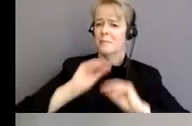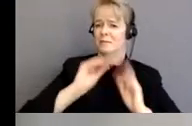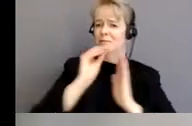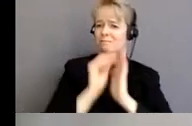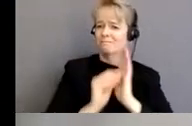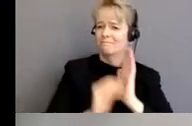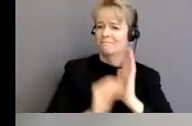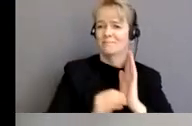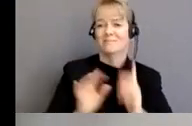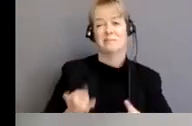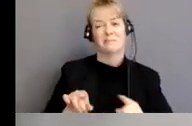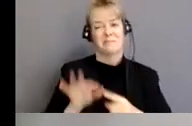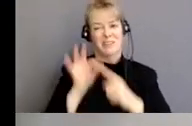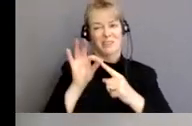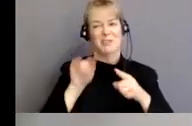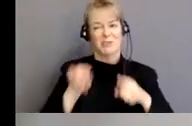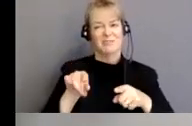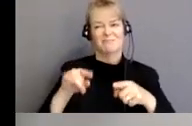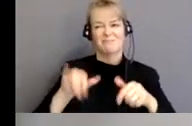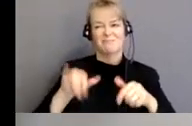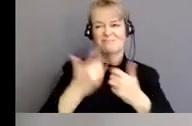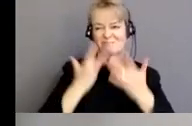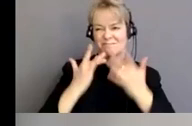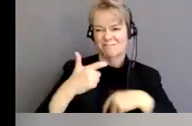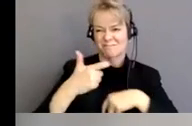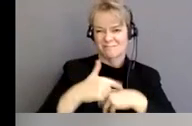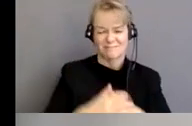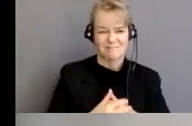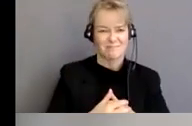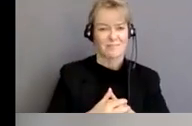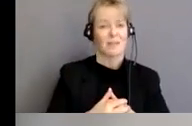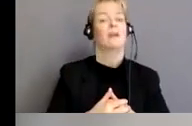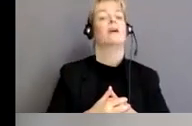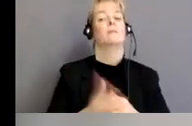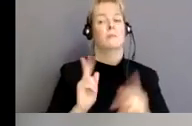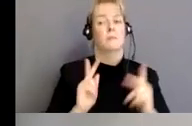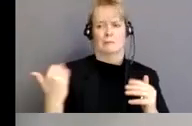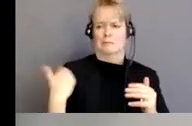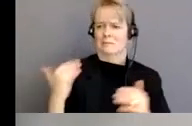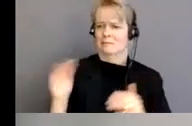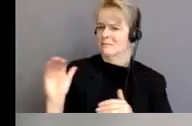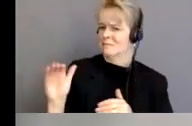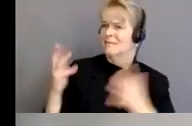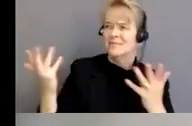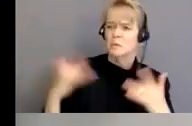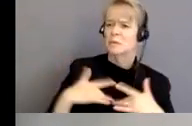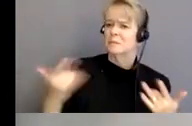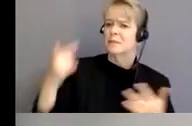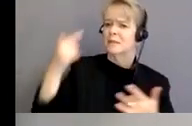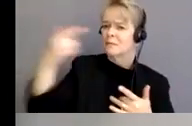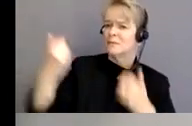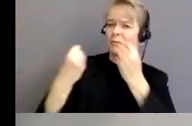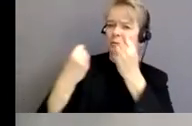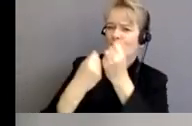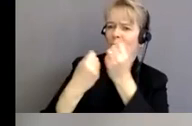things we know is people are looking for information on those government support programs. So on our website,